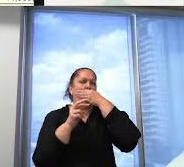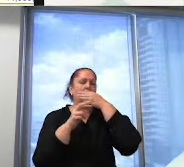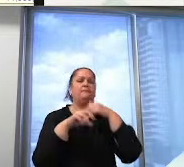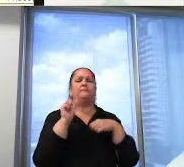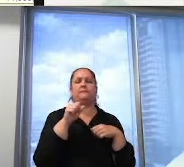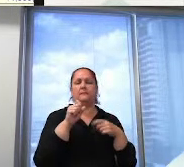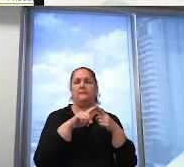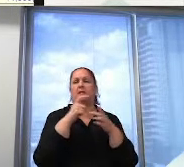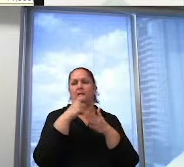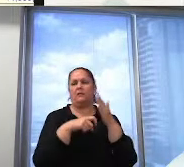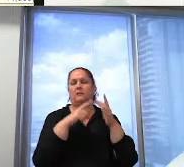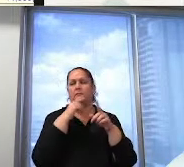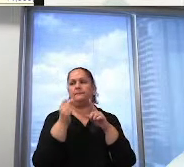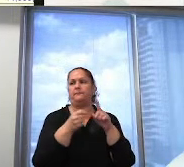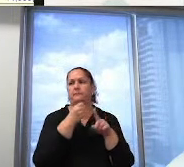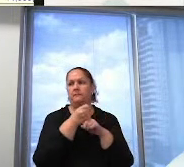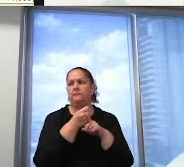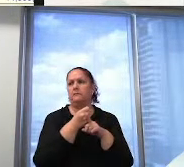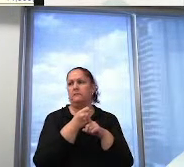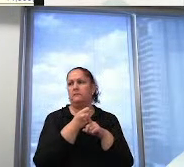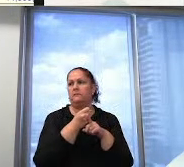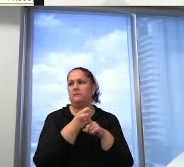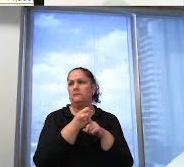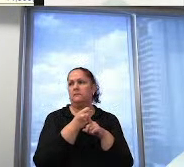So yes, there are some customers that will be